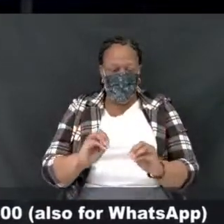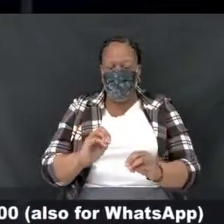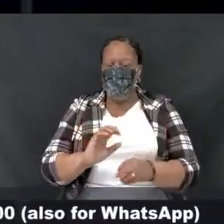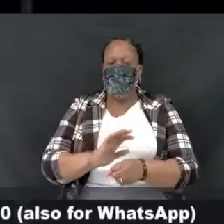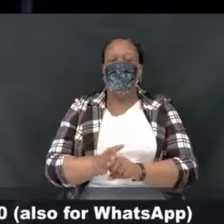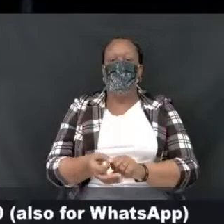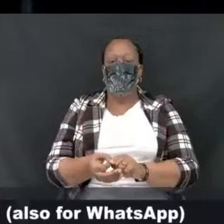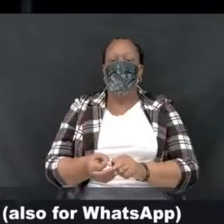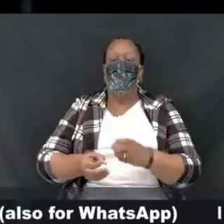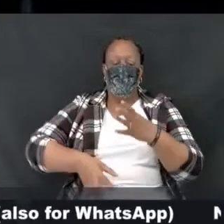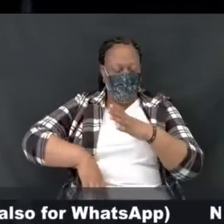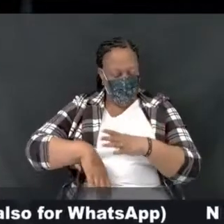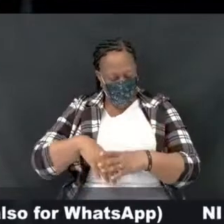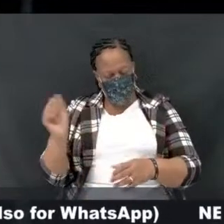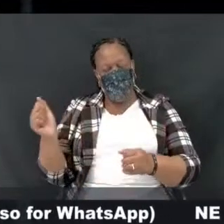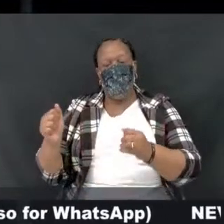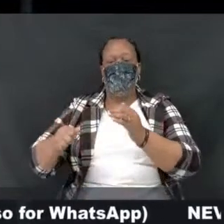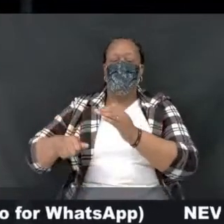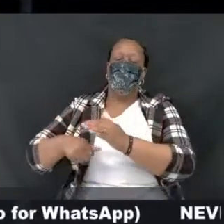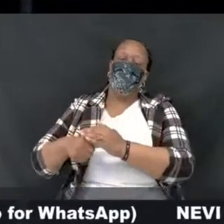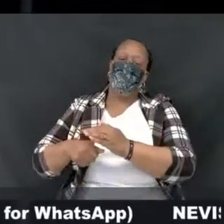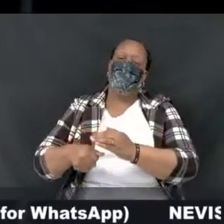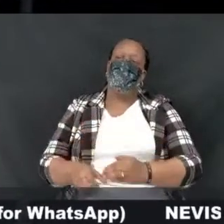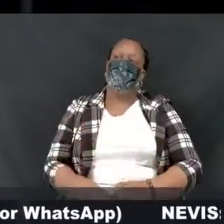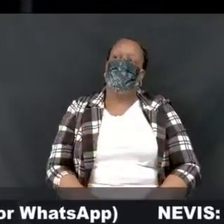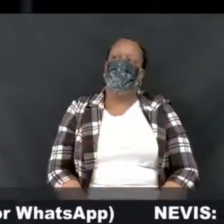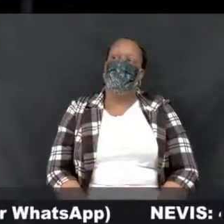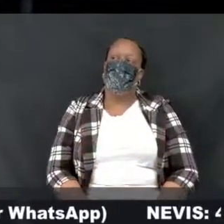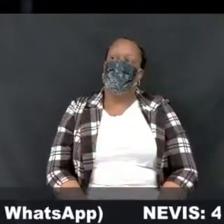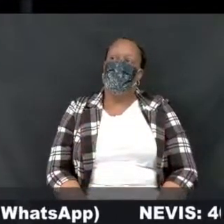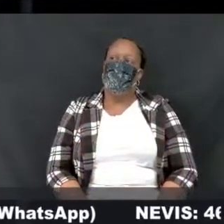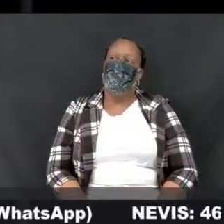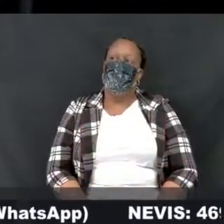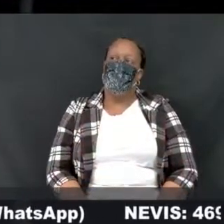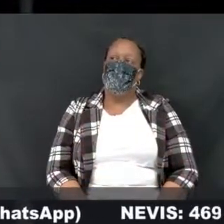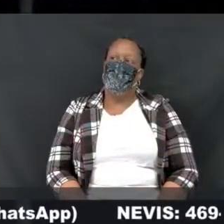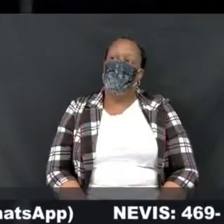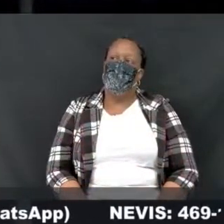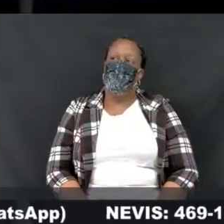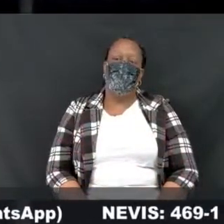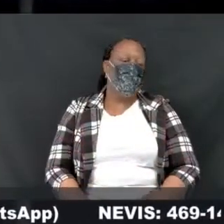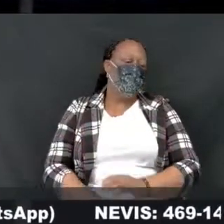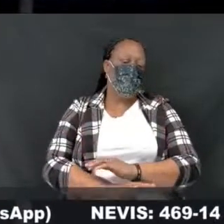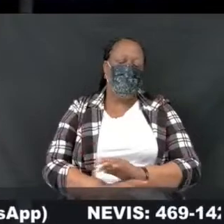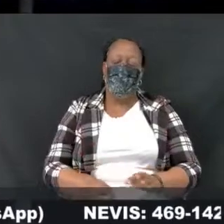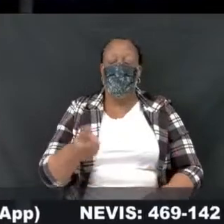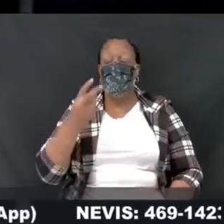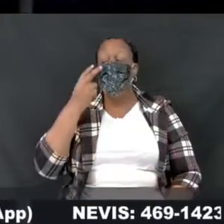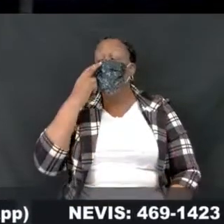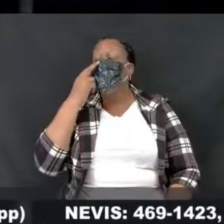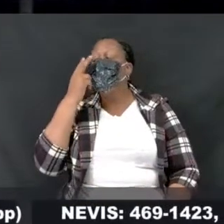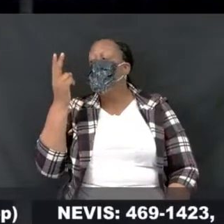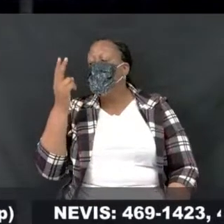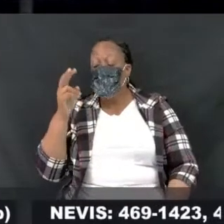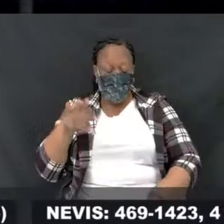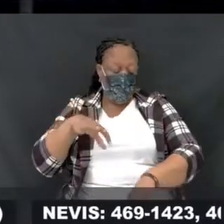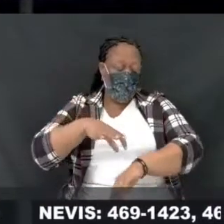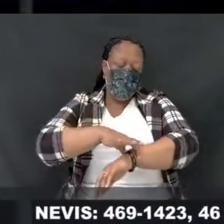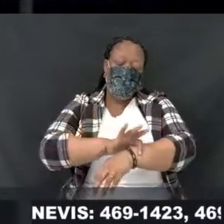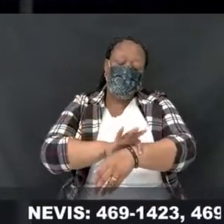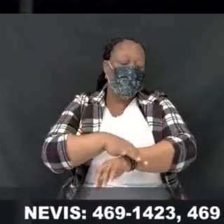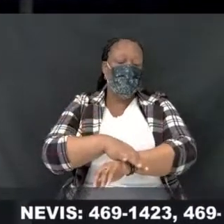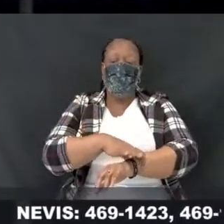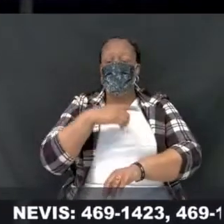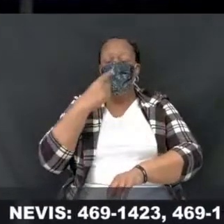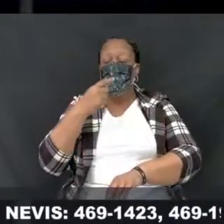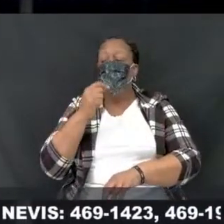you will be released from quarantine. Yes, there will not be any monitoring system, so we're not going to put a bracelet on you. We're not